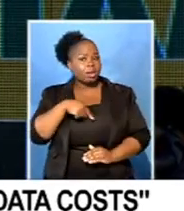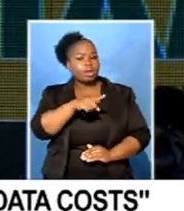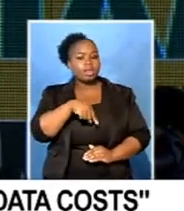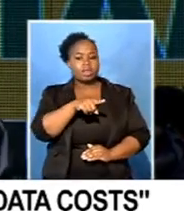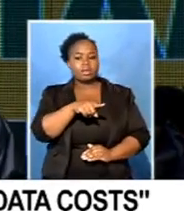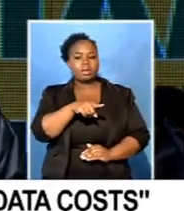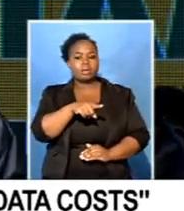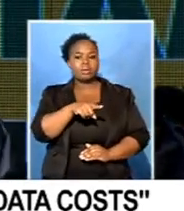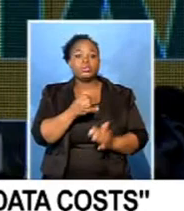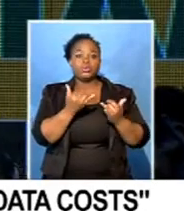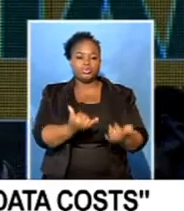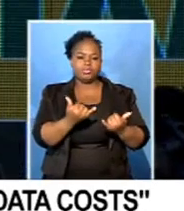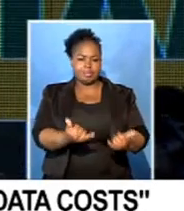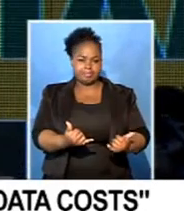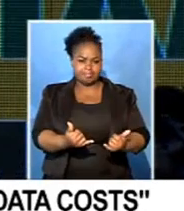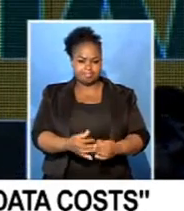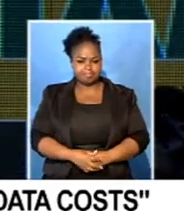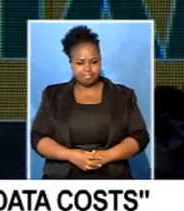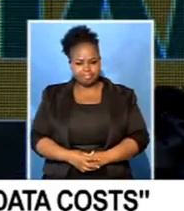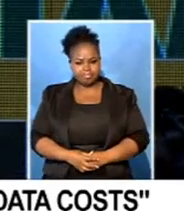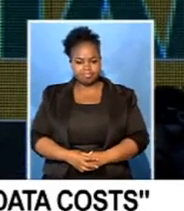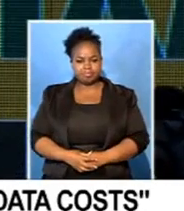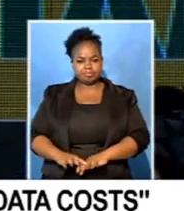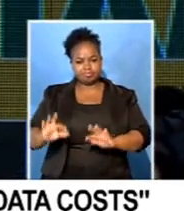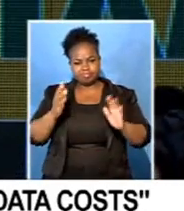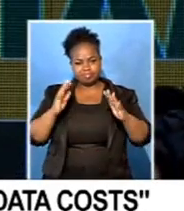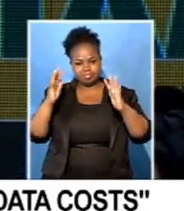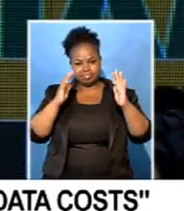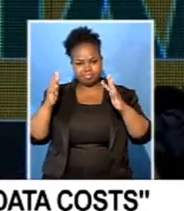is actually today.